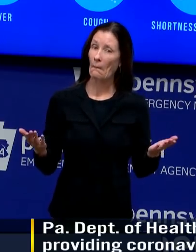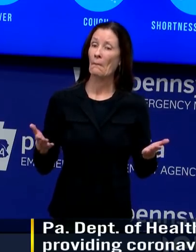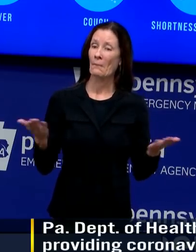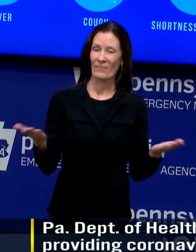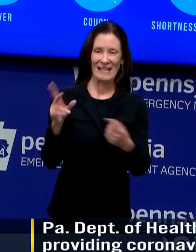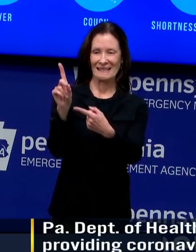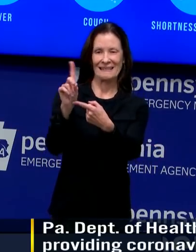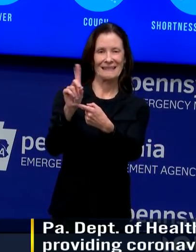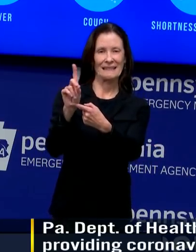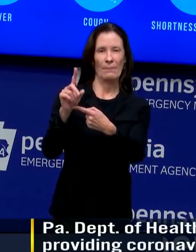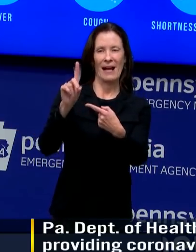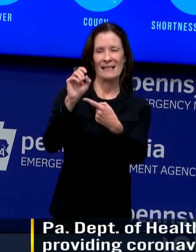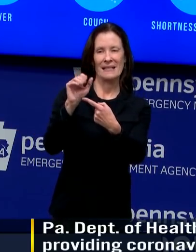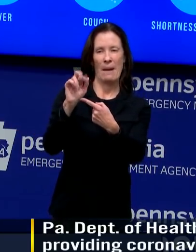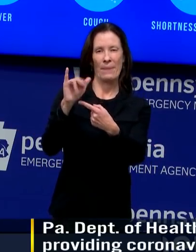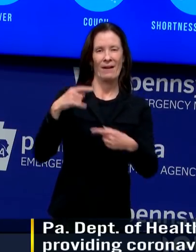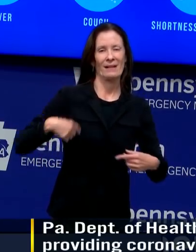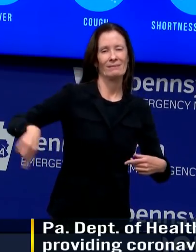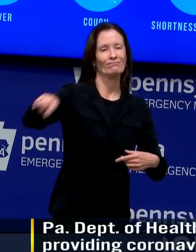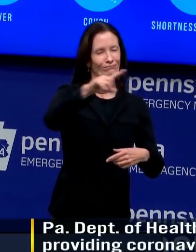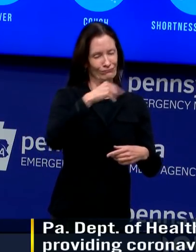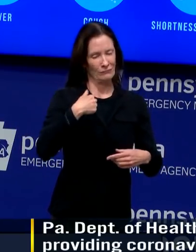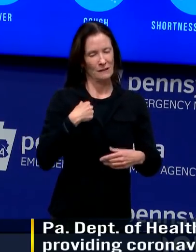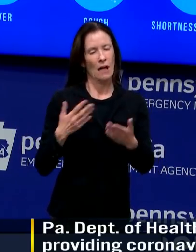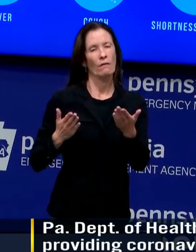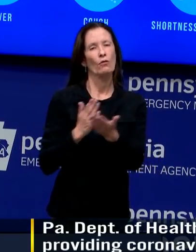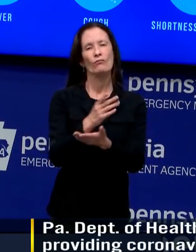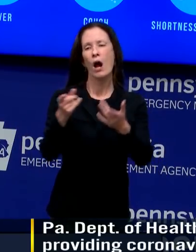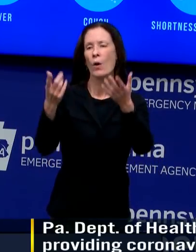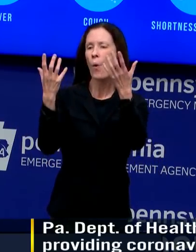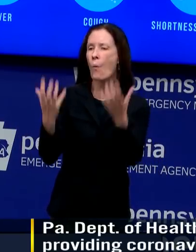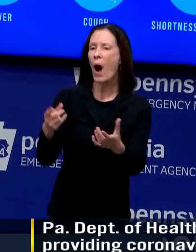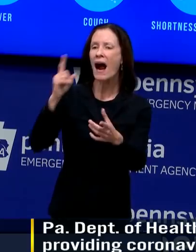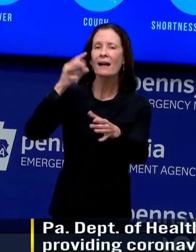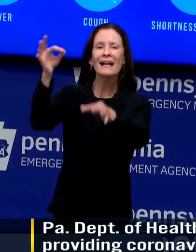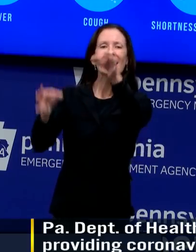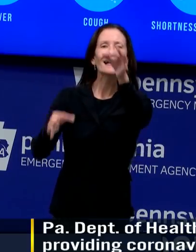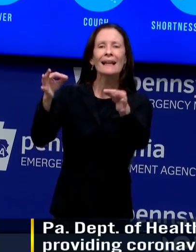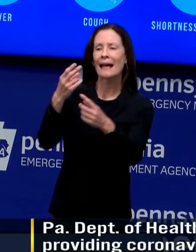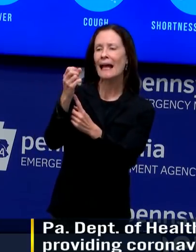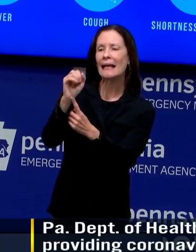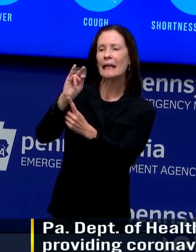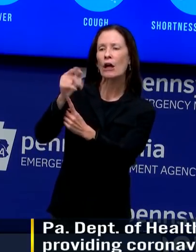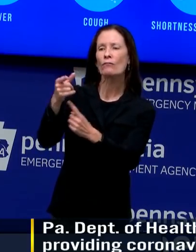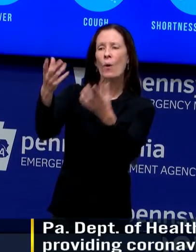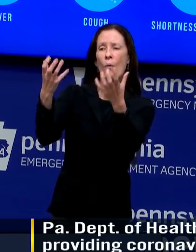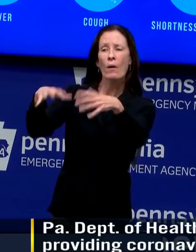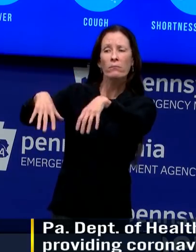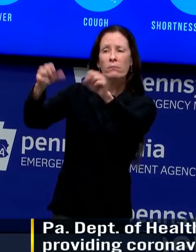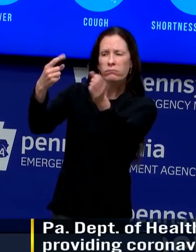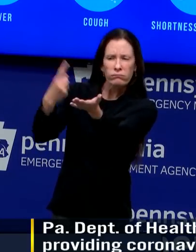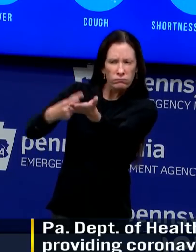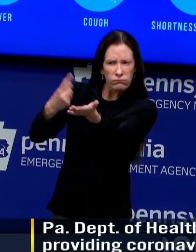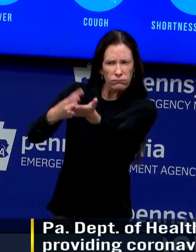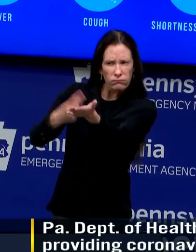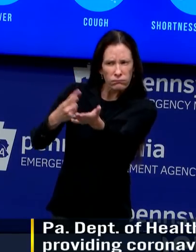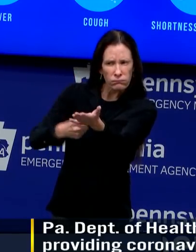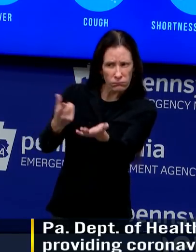responsibility. Governor, from Fox 43, will hairdressers and barbers be allowed to reopen under the yellow